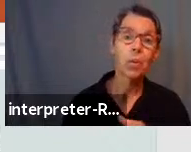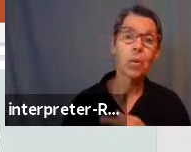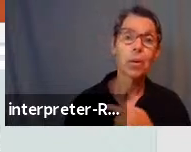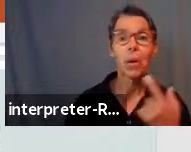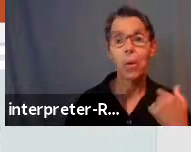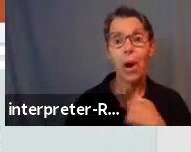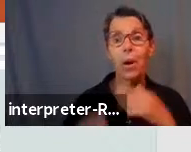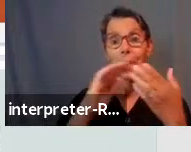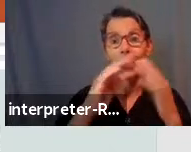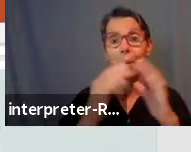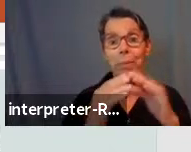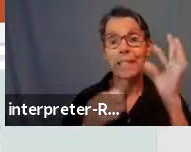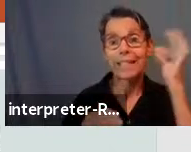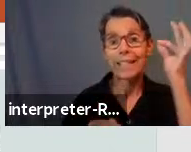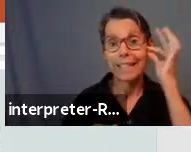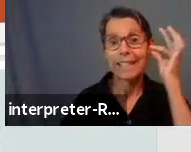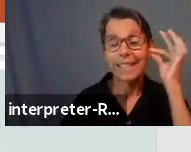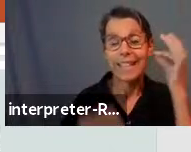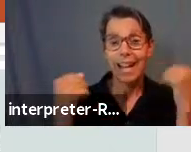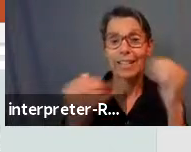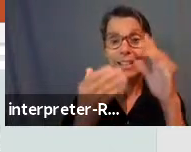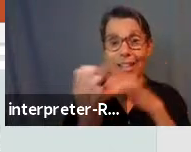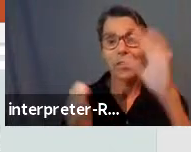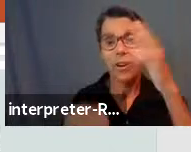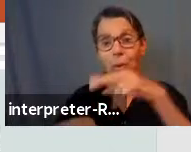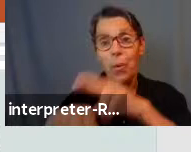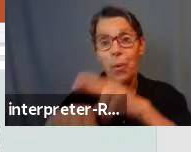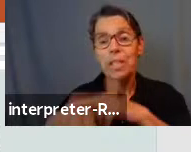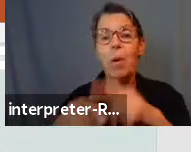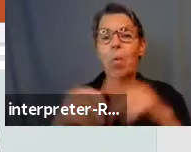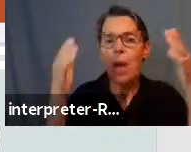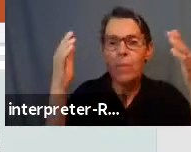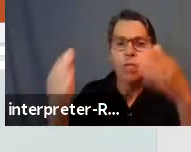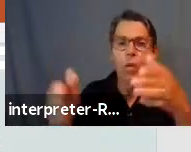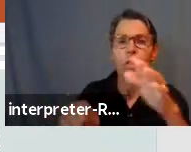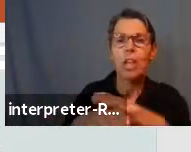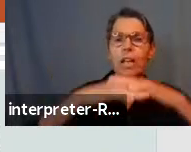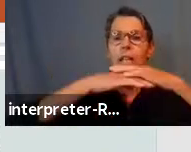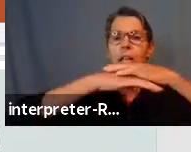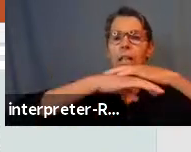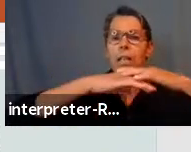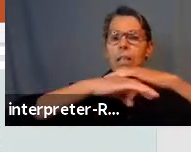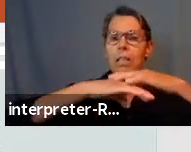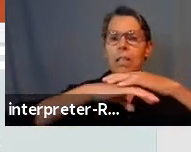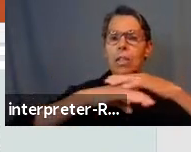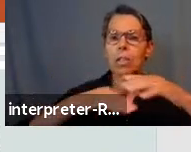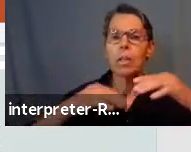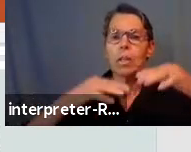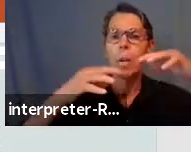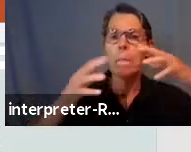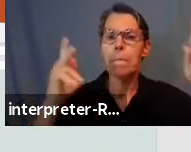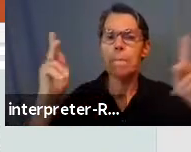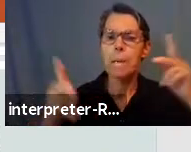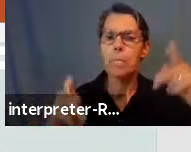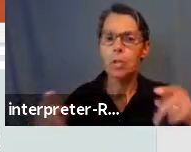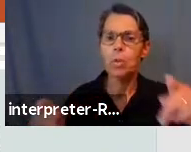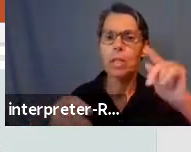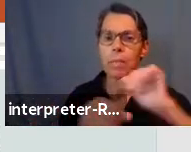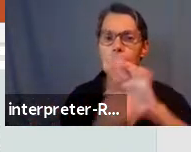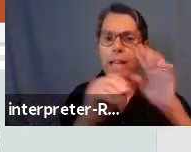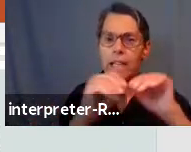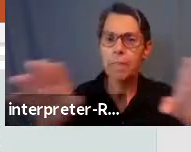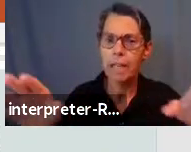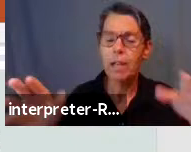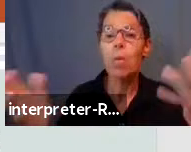we decided to focus specifically on American Indians during the pandemic. Data came out pretty early on